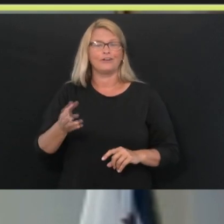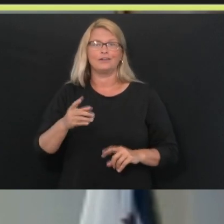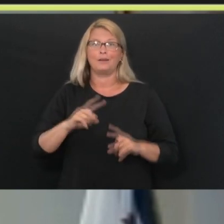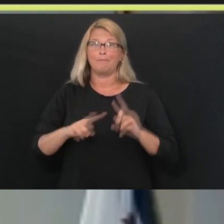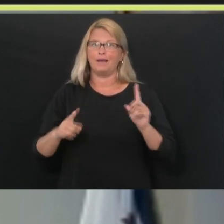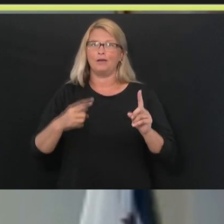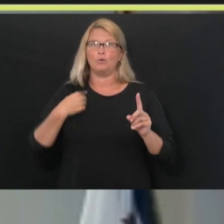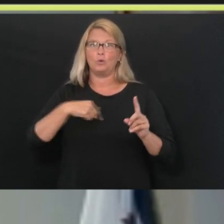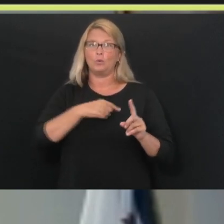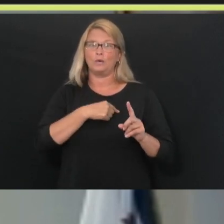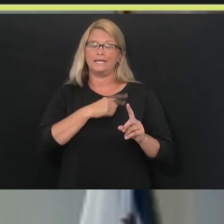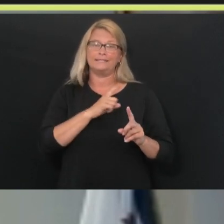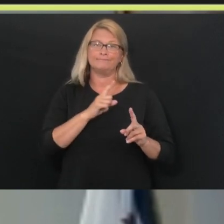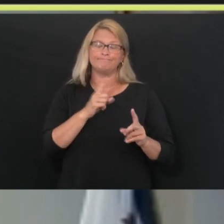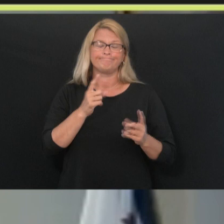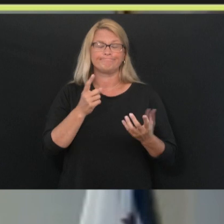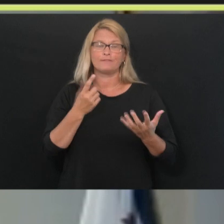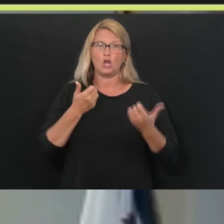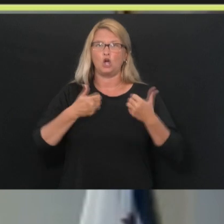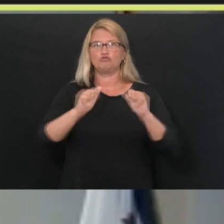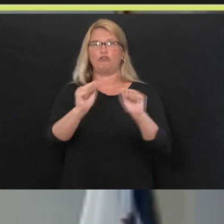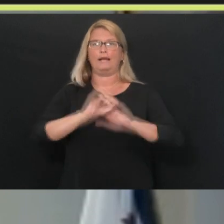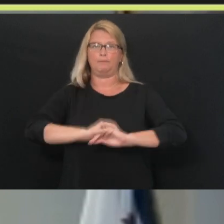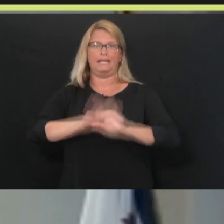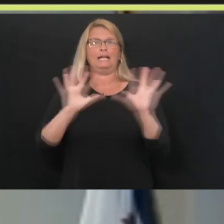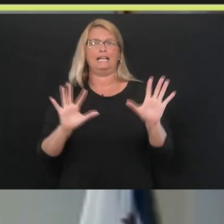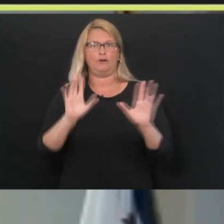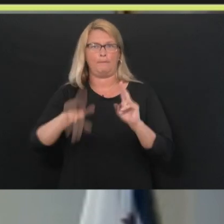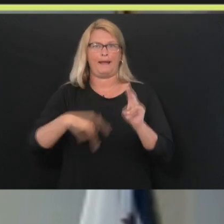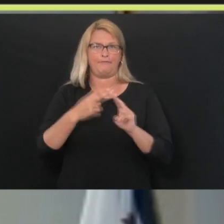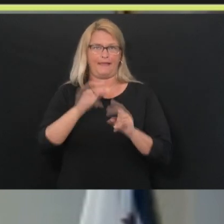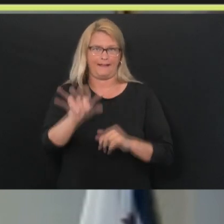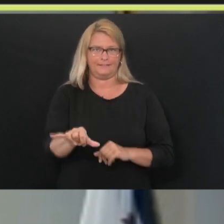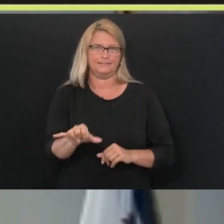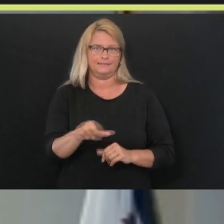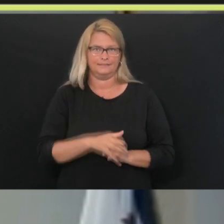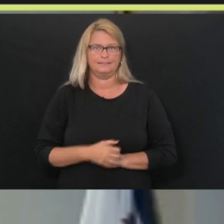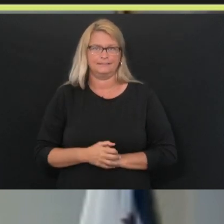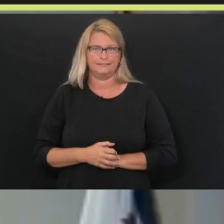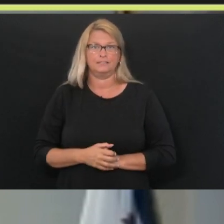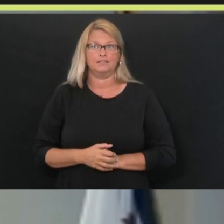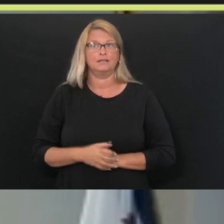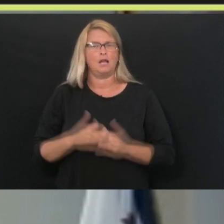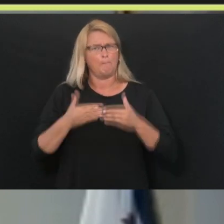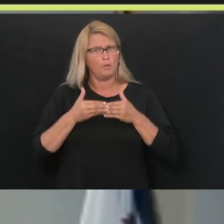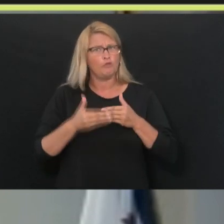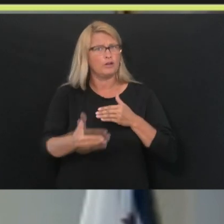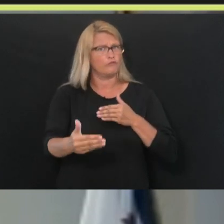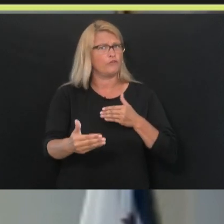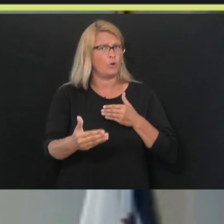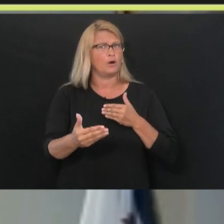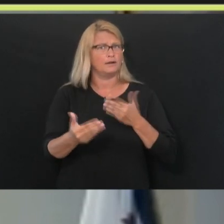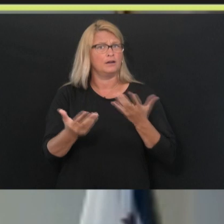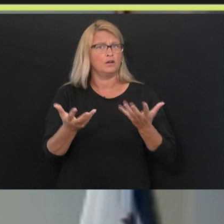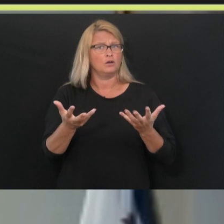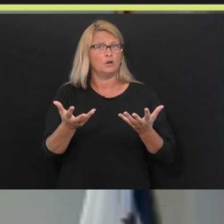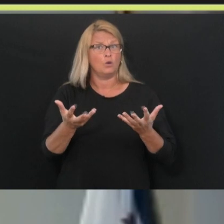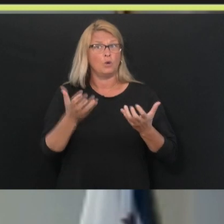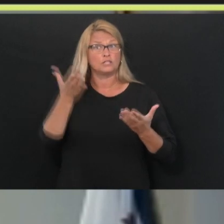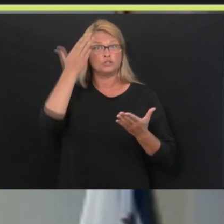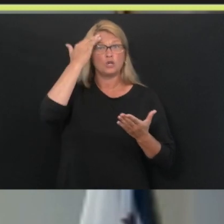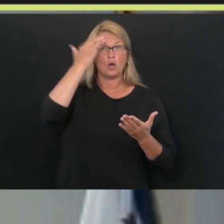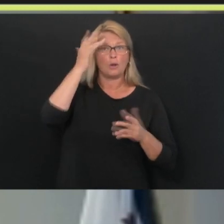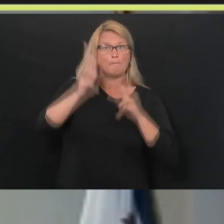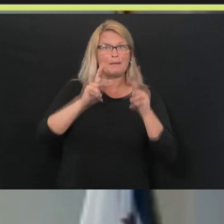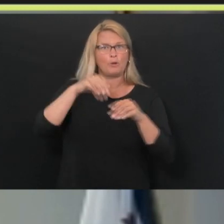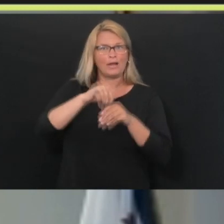use. So that's what we're trying to get clear. But moving forward, we're trying to make that clear to people in the hospitals,